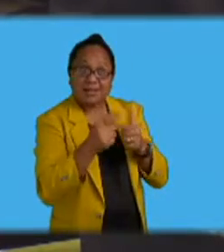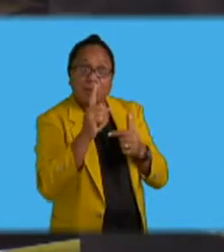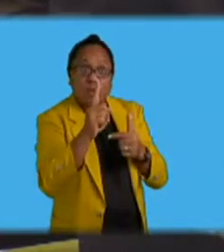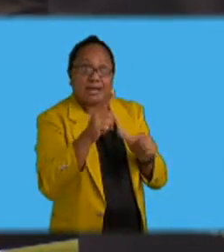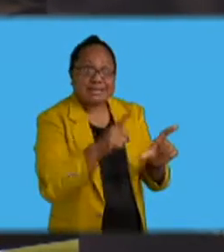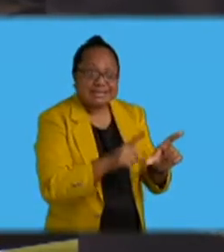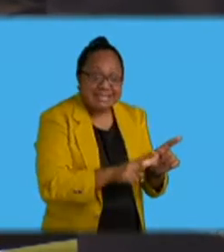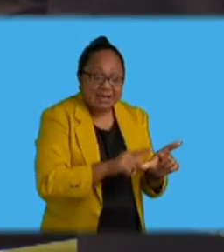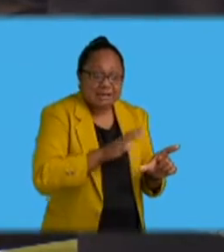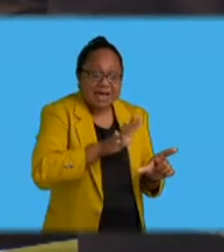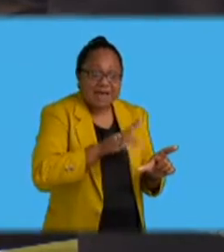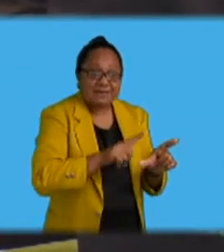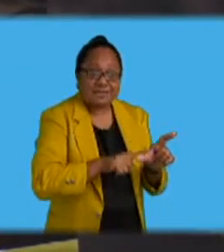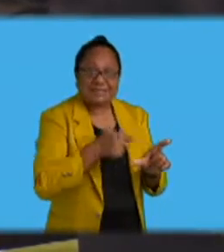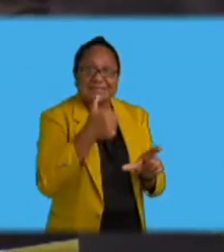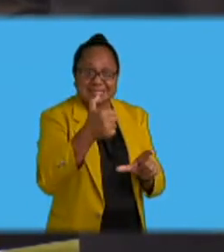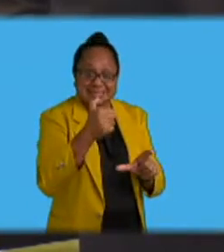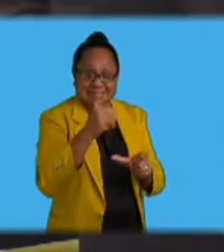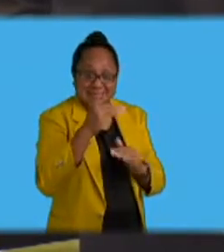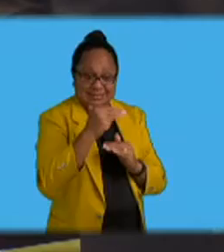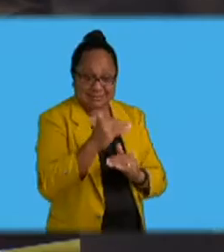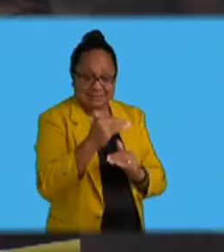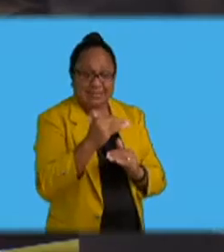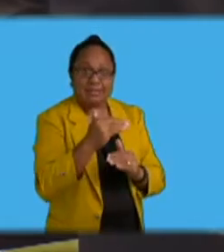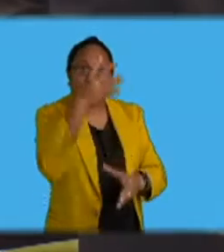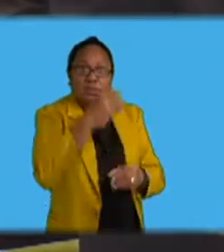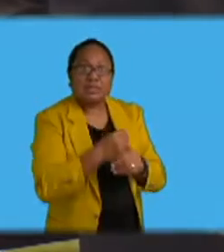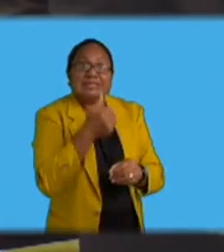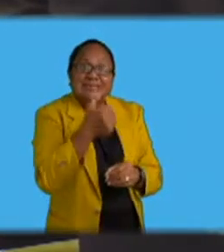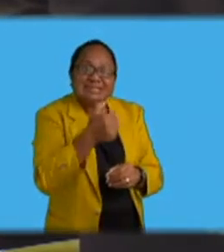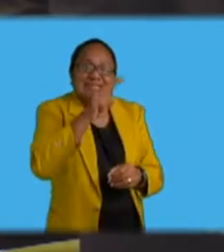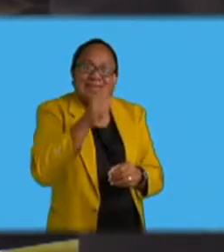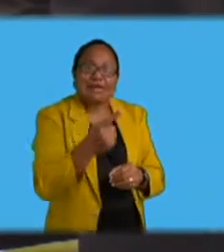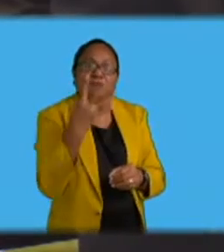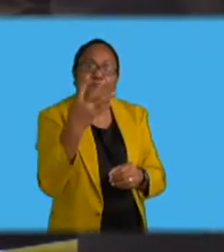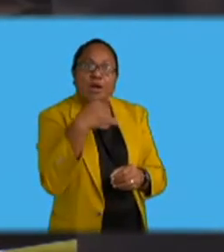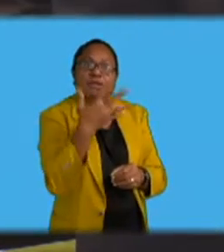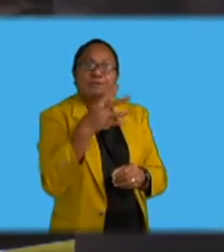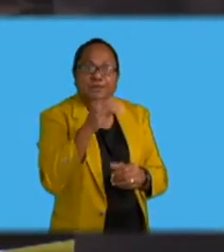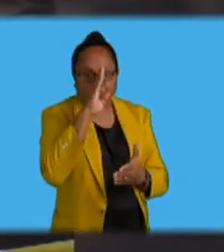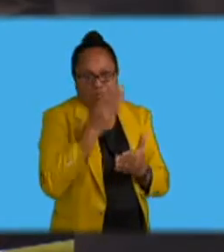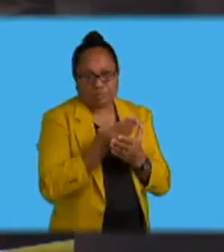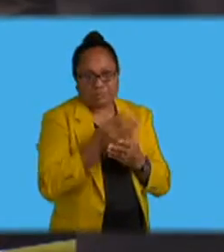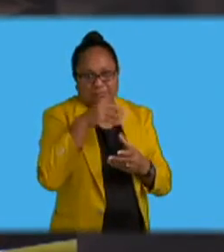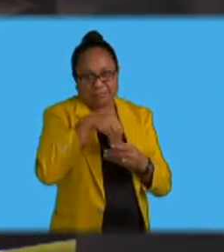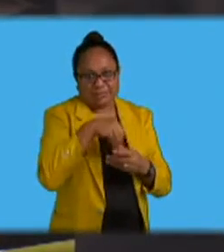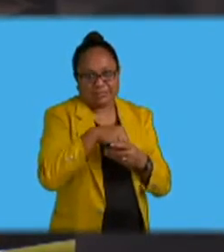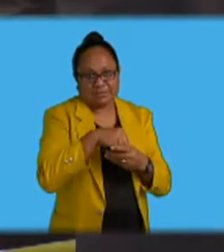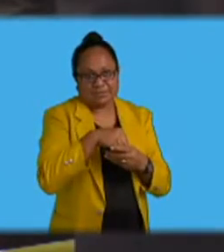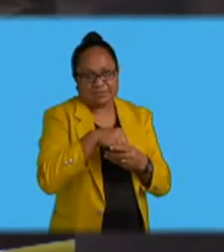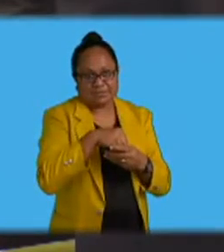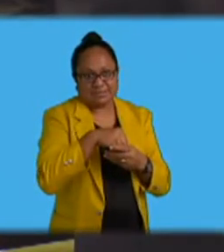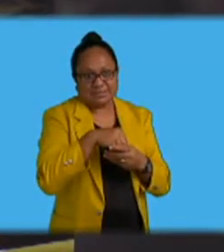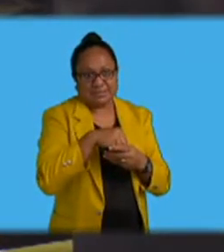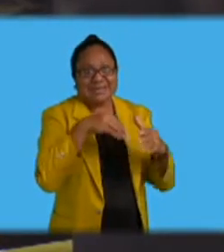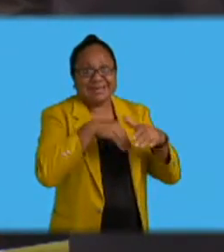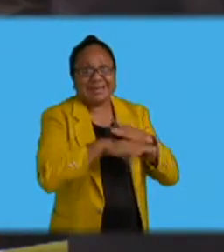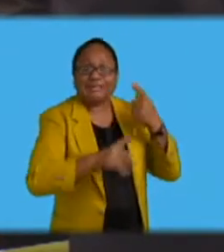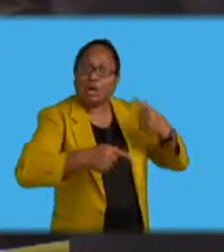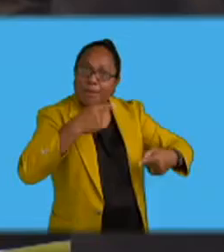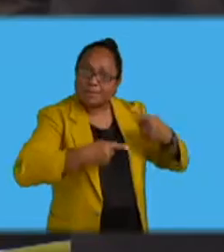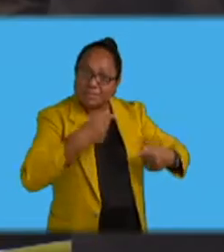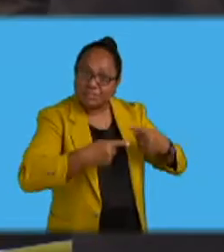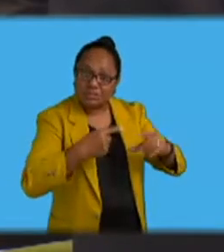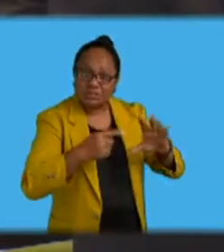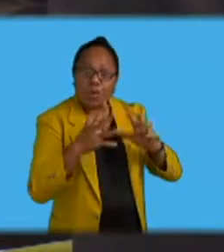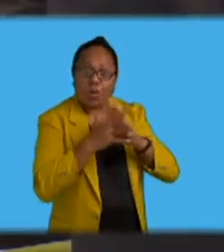years 5 and 6, Madam Speaker, a total of 6,450 students participated in this quiz, in this competition,